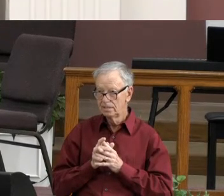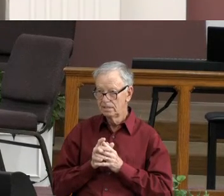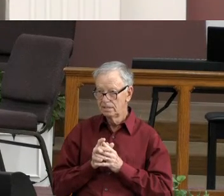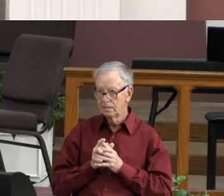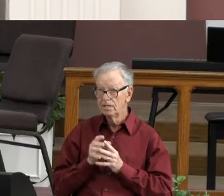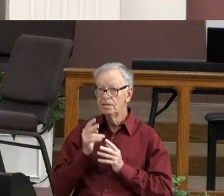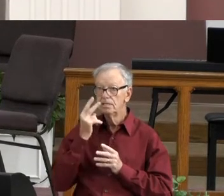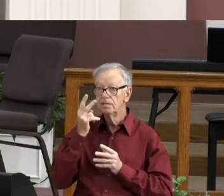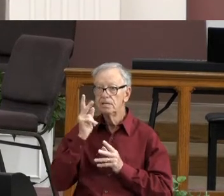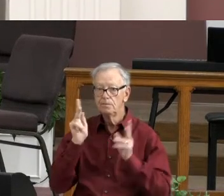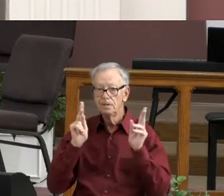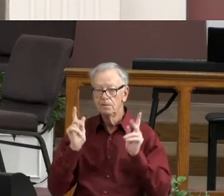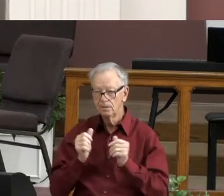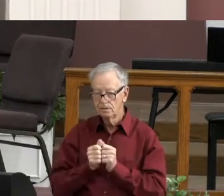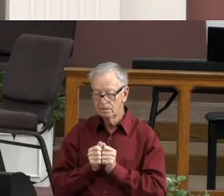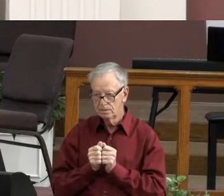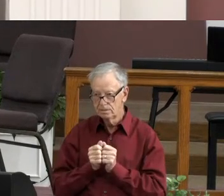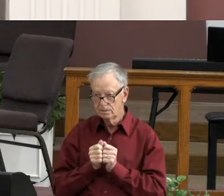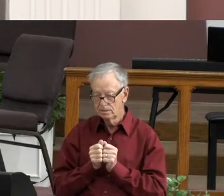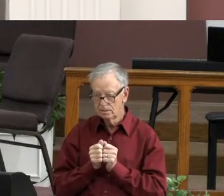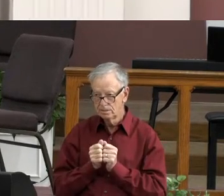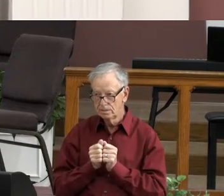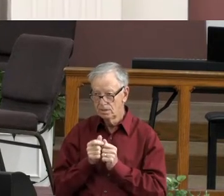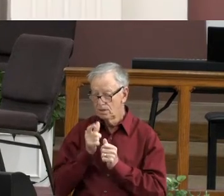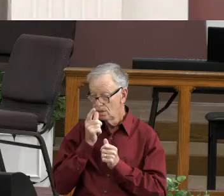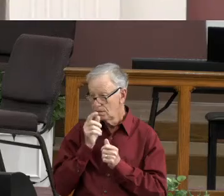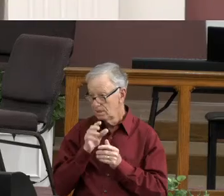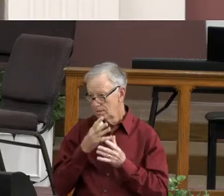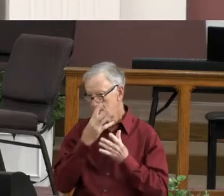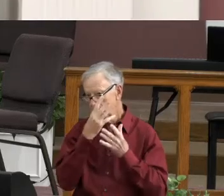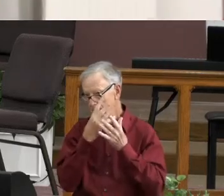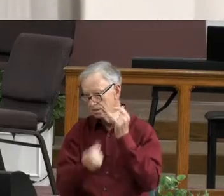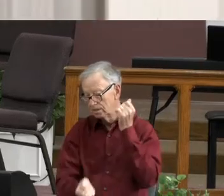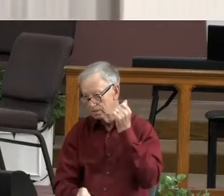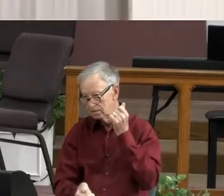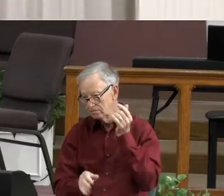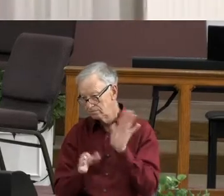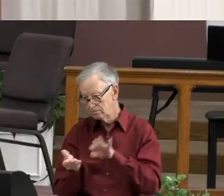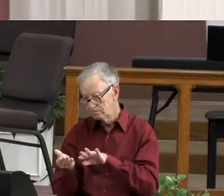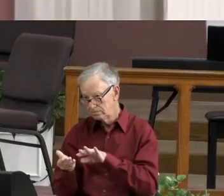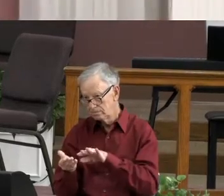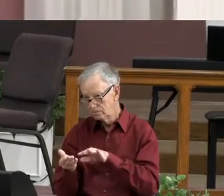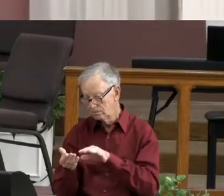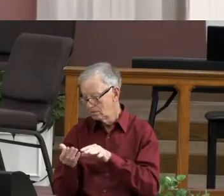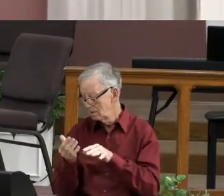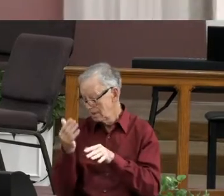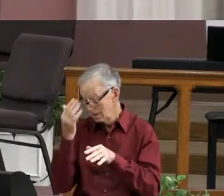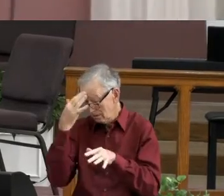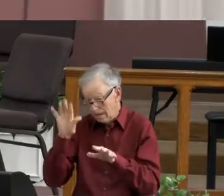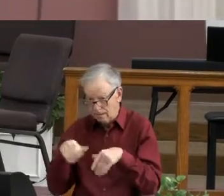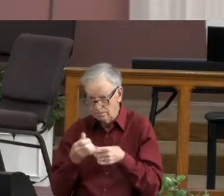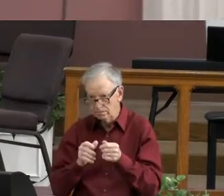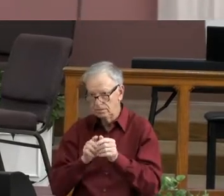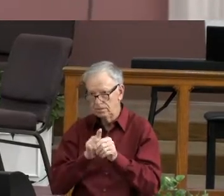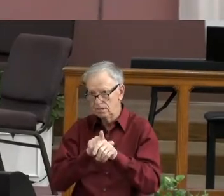And you see people who have been gone for